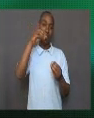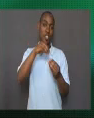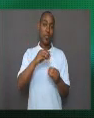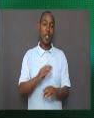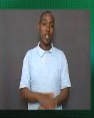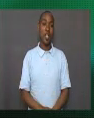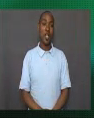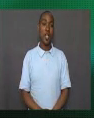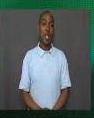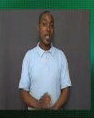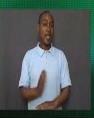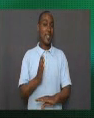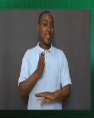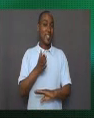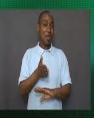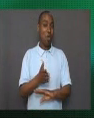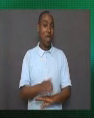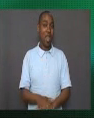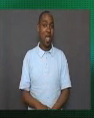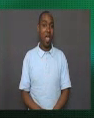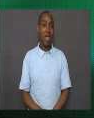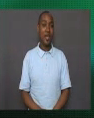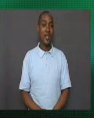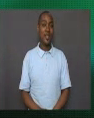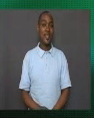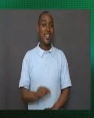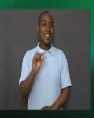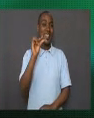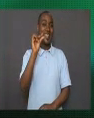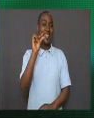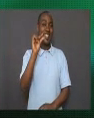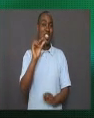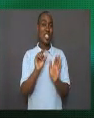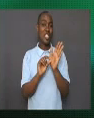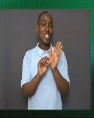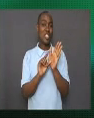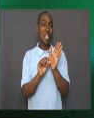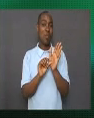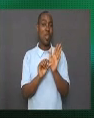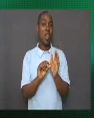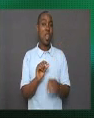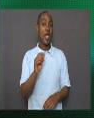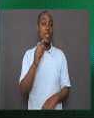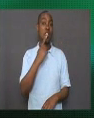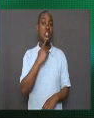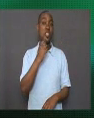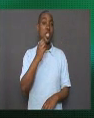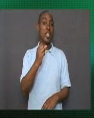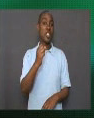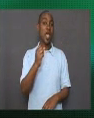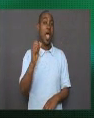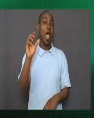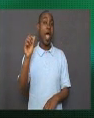A timer is set, and a small sample of the starch and amylase